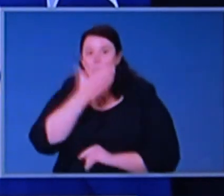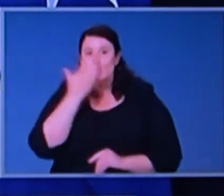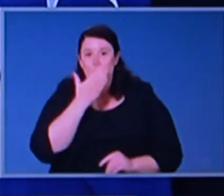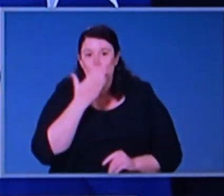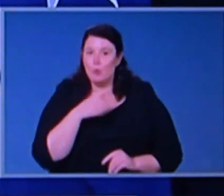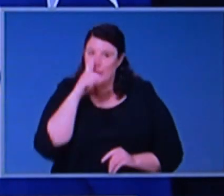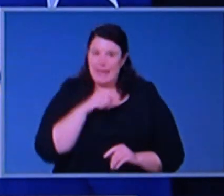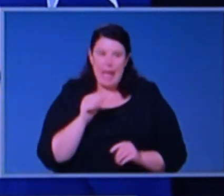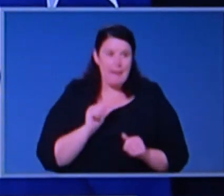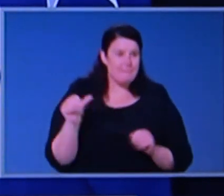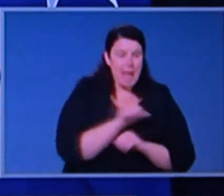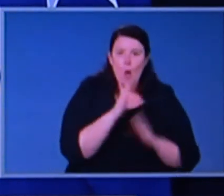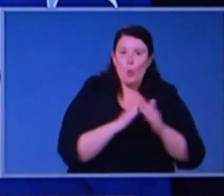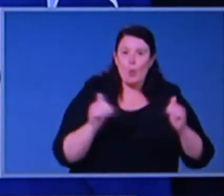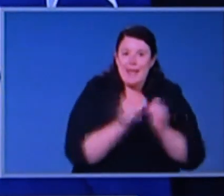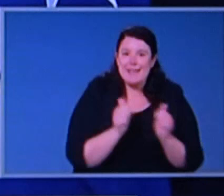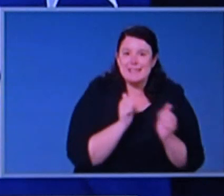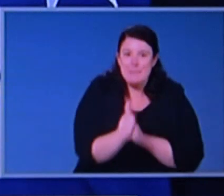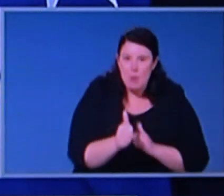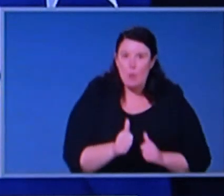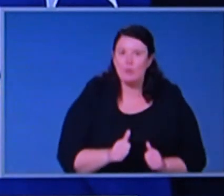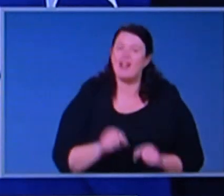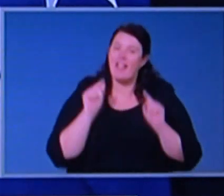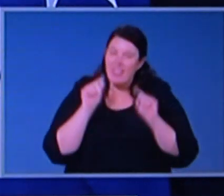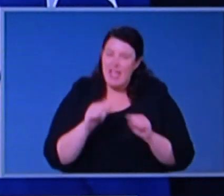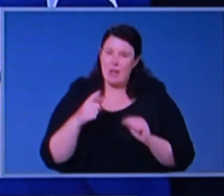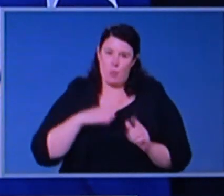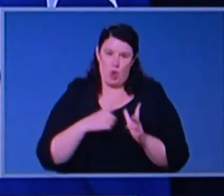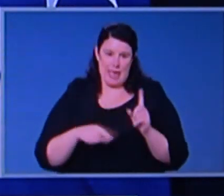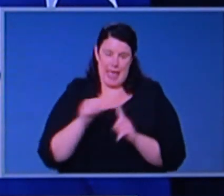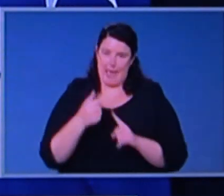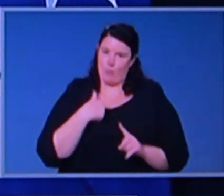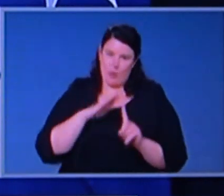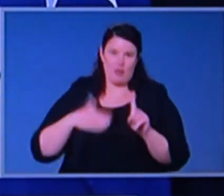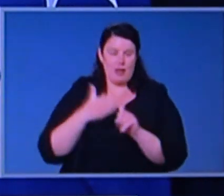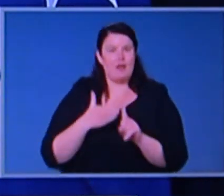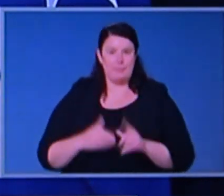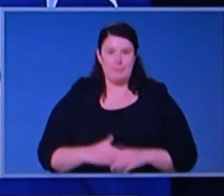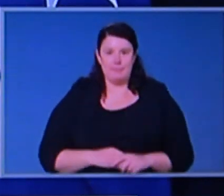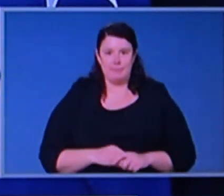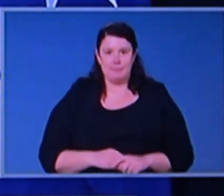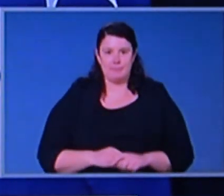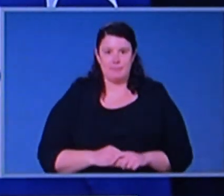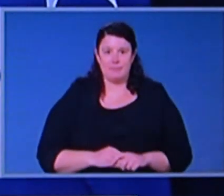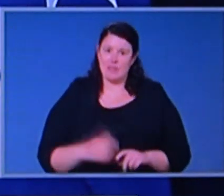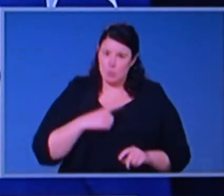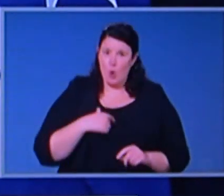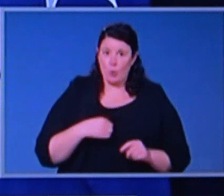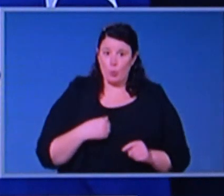back into community sport. That is what this app helps you do. That's what it's designed to do. That's why we've been